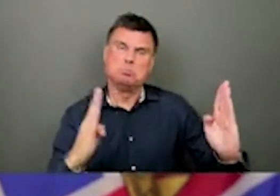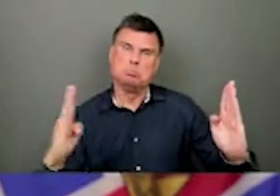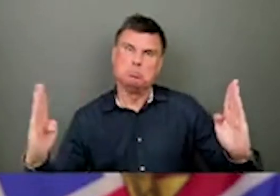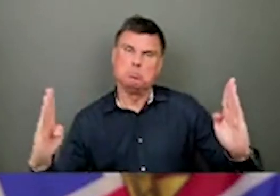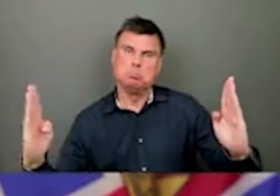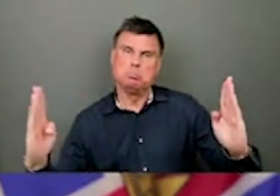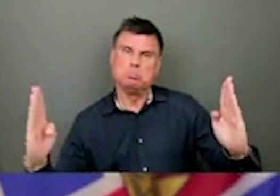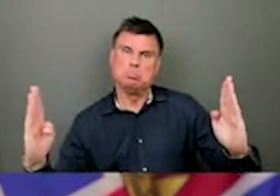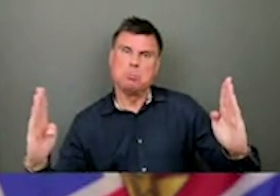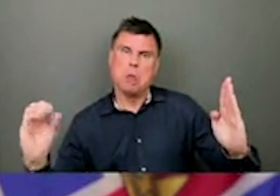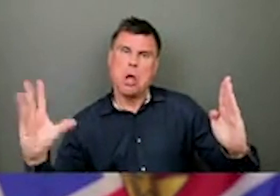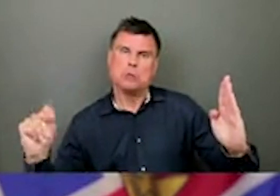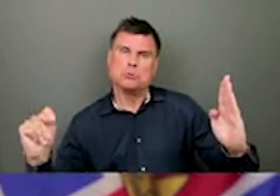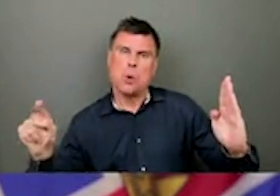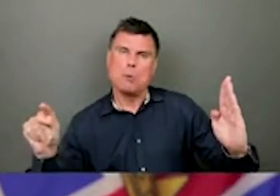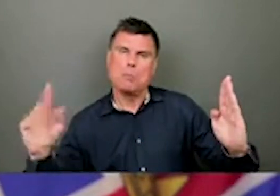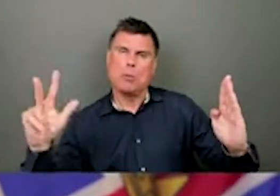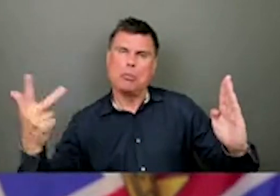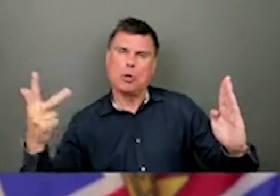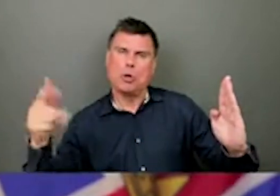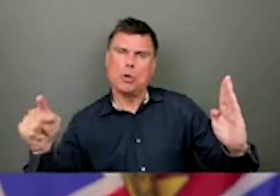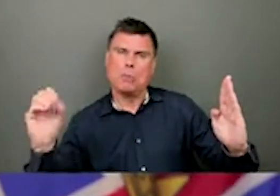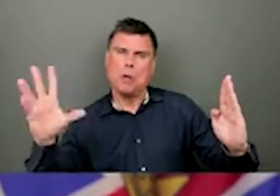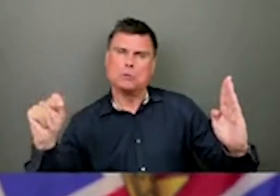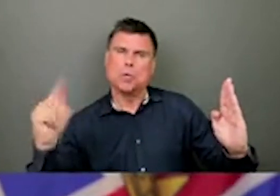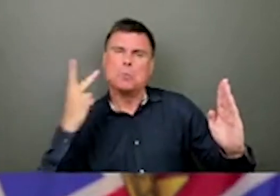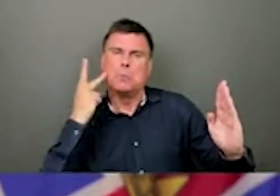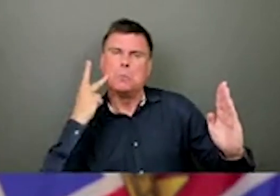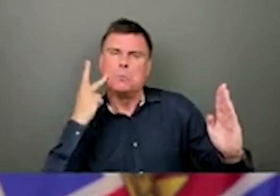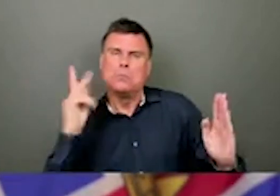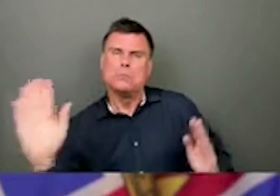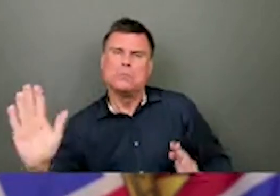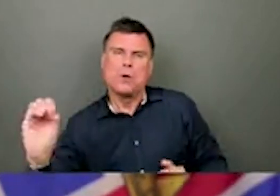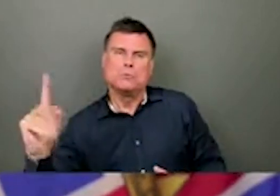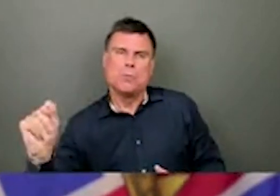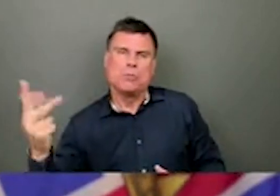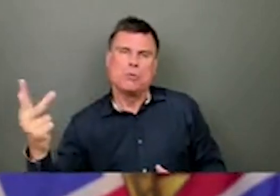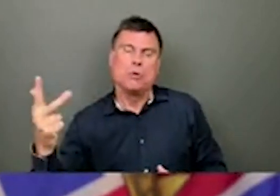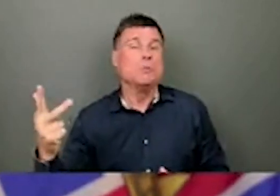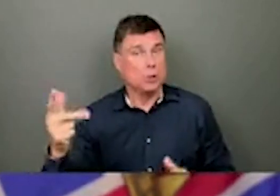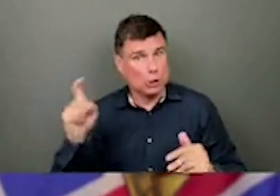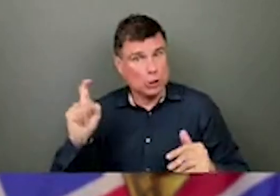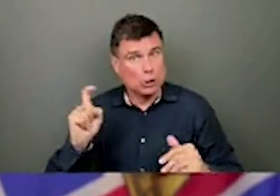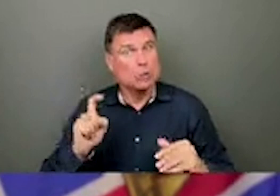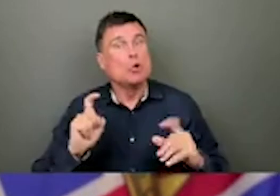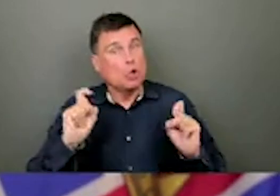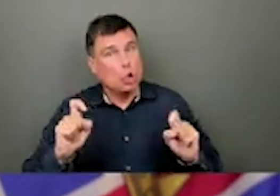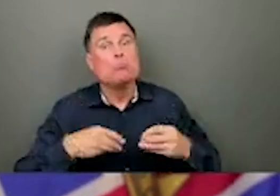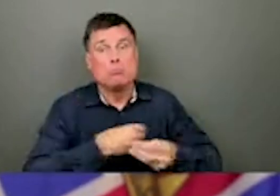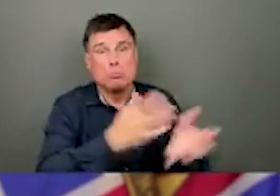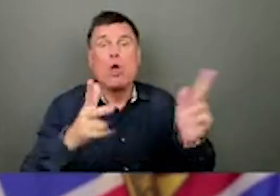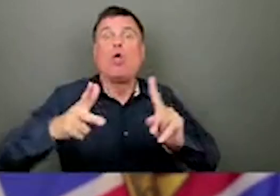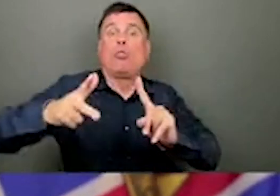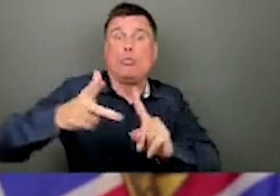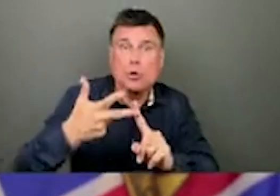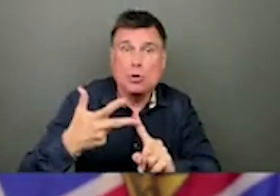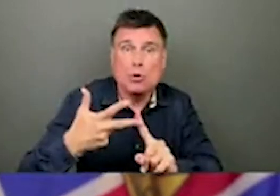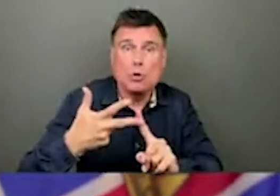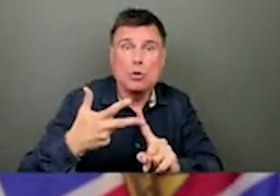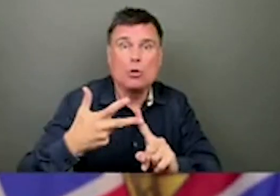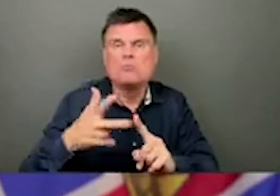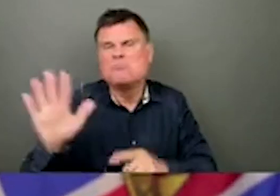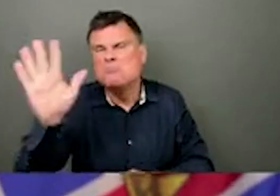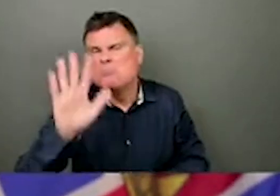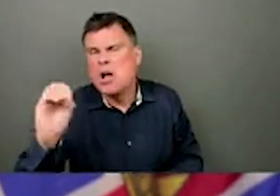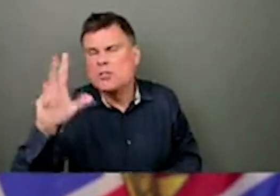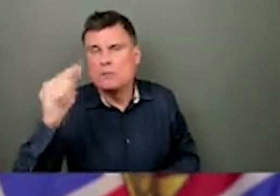and it would be, we'd be looking at providing influenza immunization around the same time. So